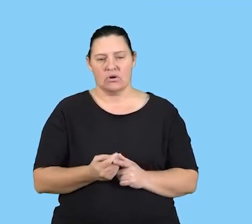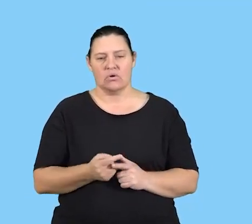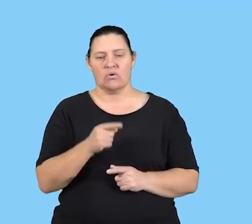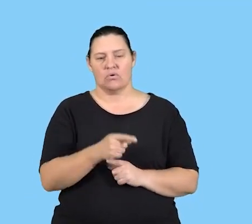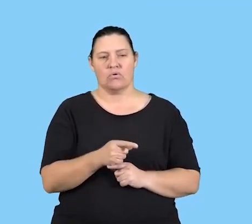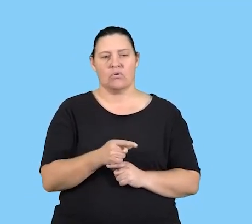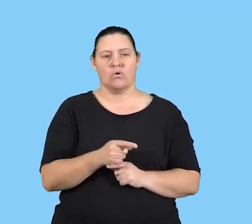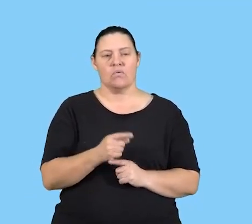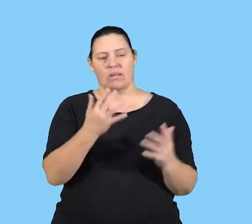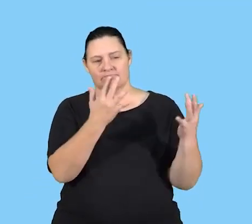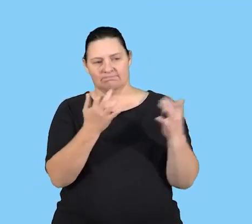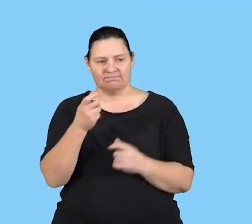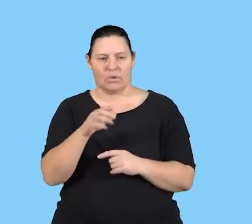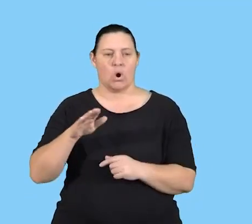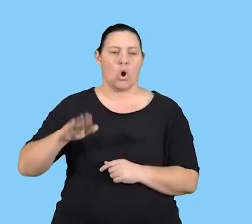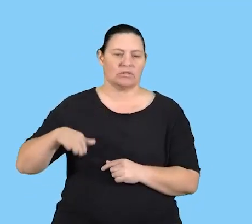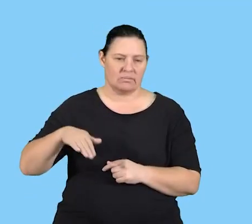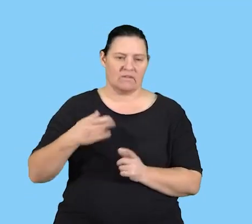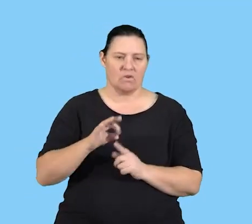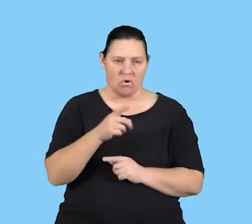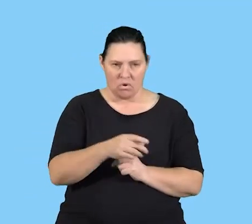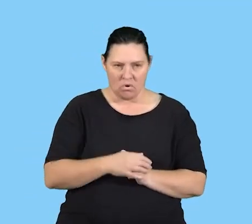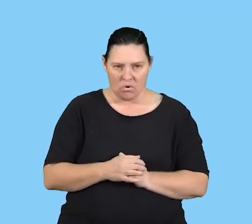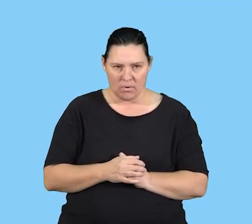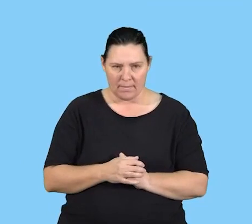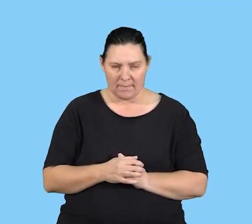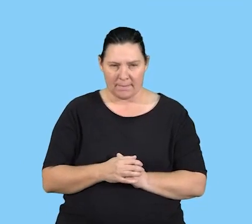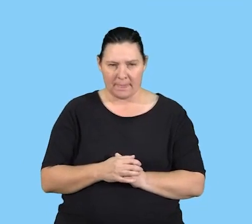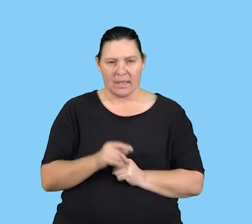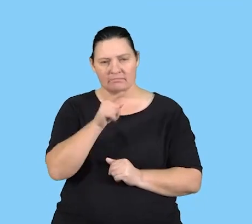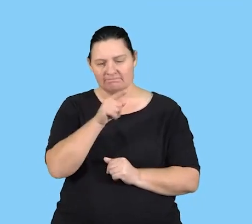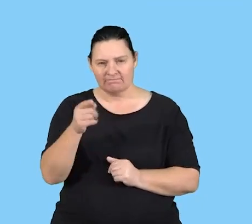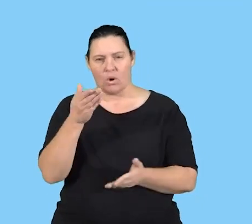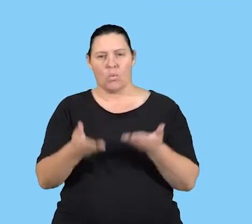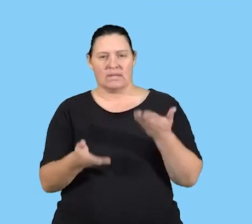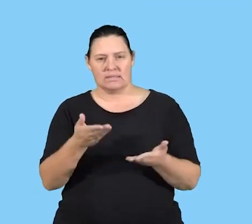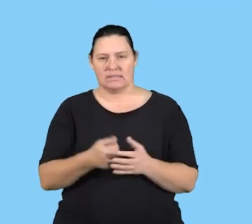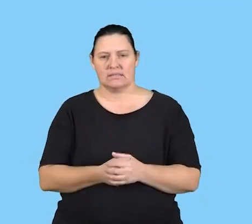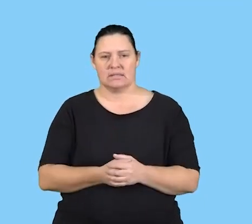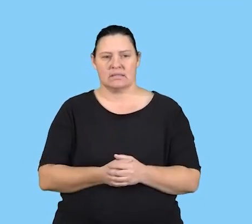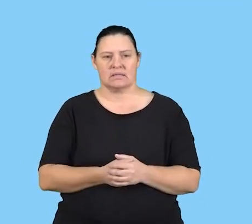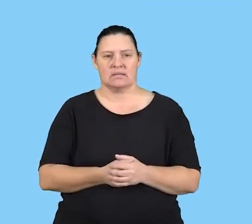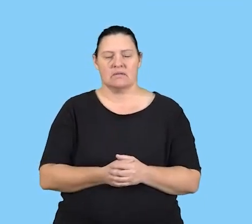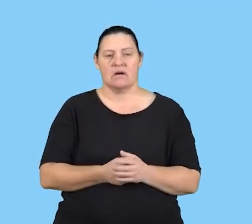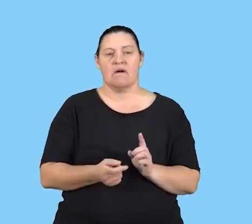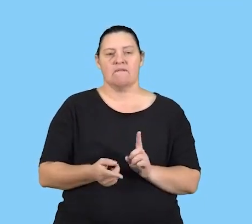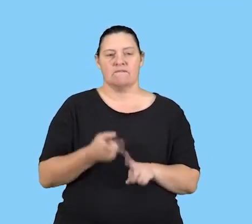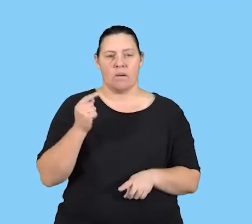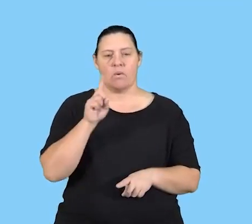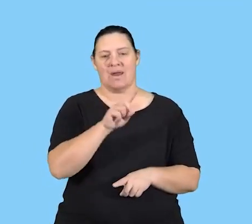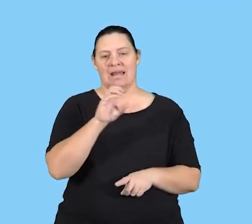SAMS is going to calculate that automatically for you. So those weightings are emanating